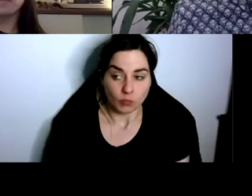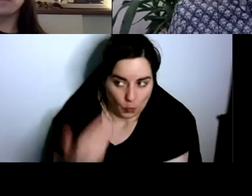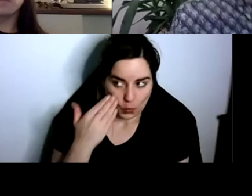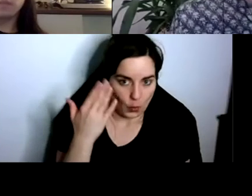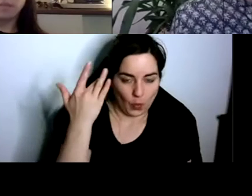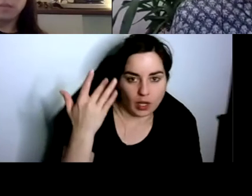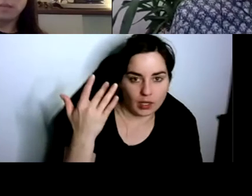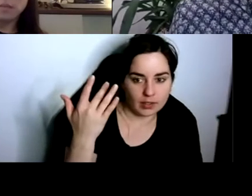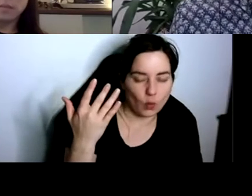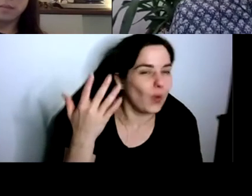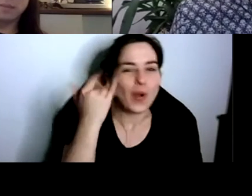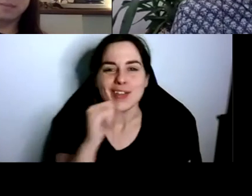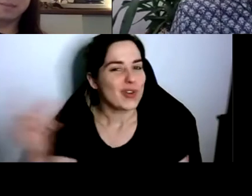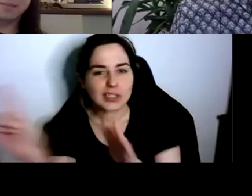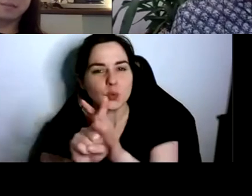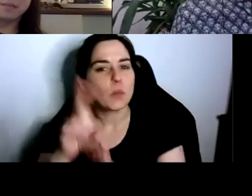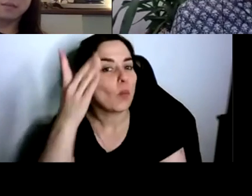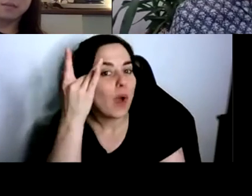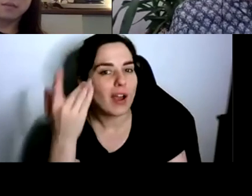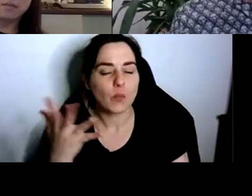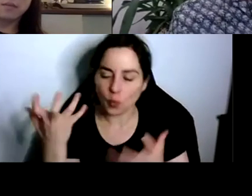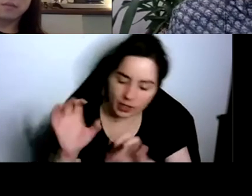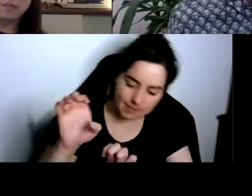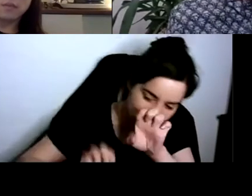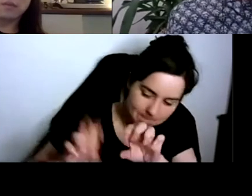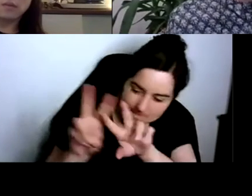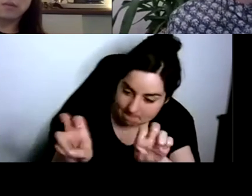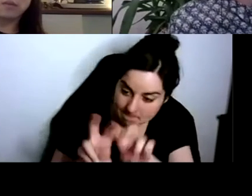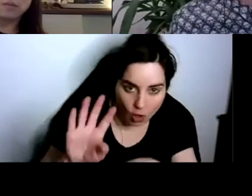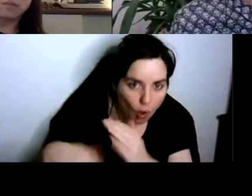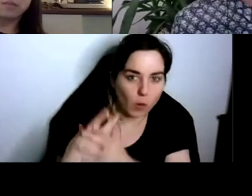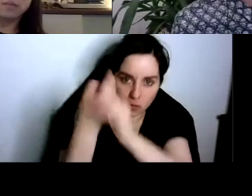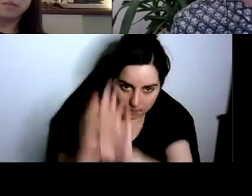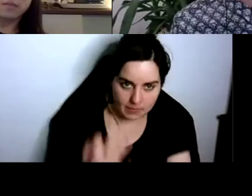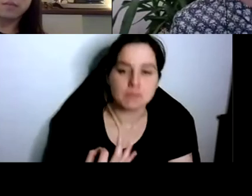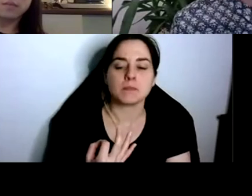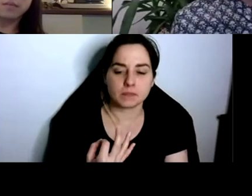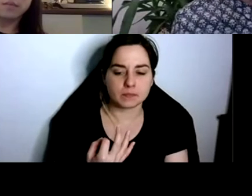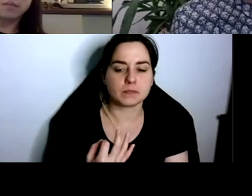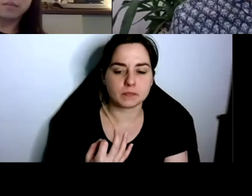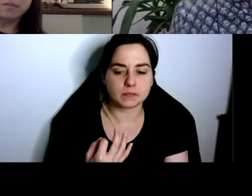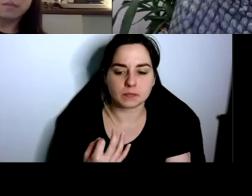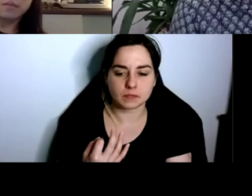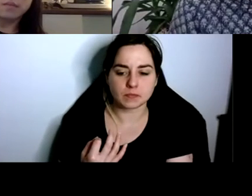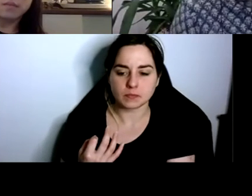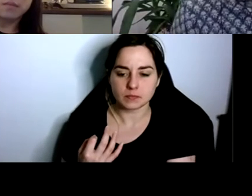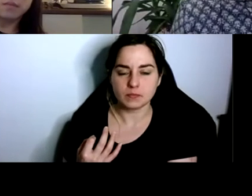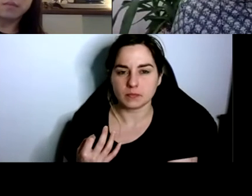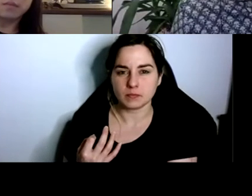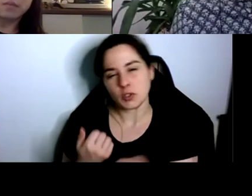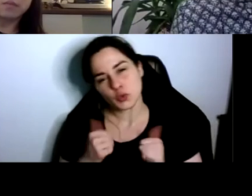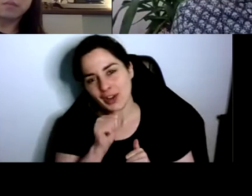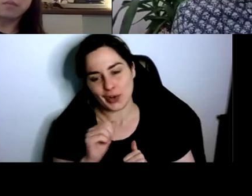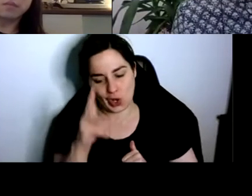coming and why they're not coming, right? We really we value all of that feedback, but try not to make assumptions about